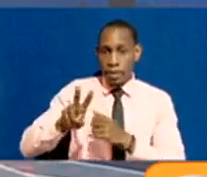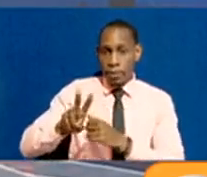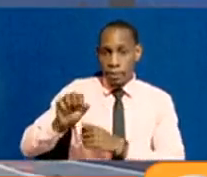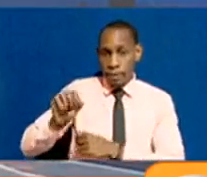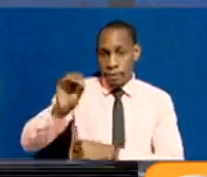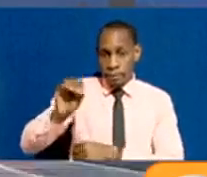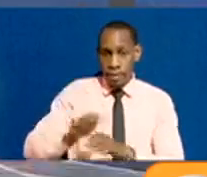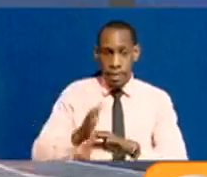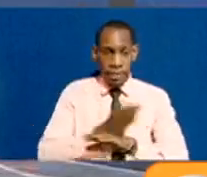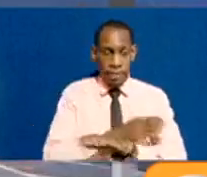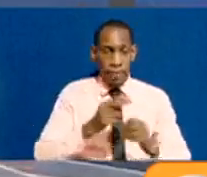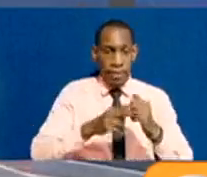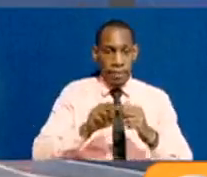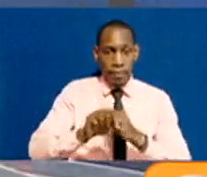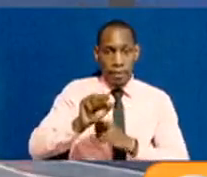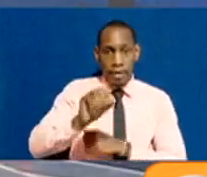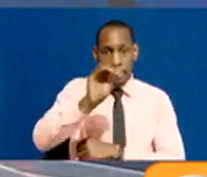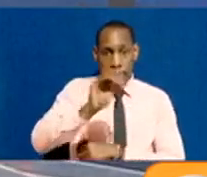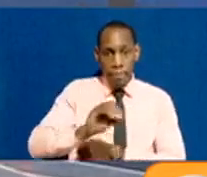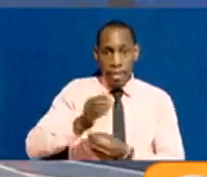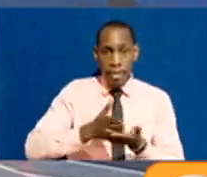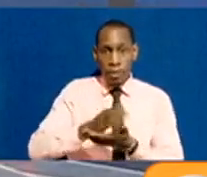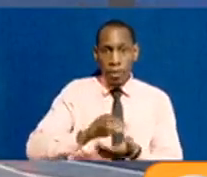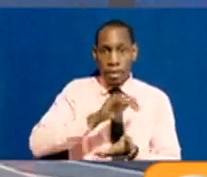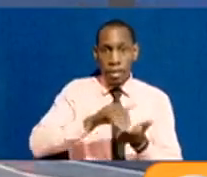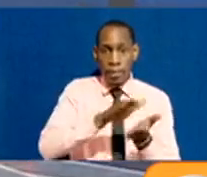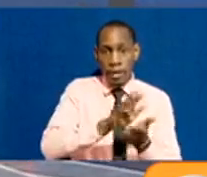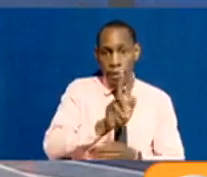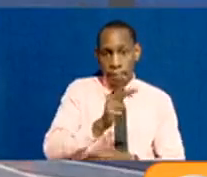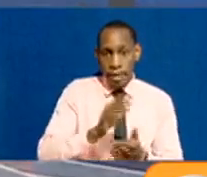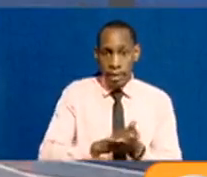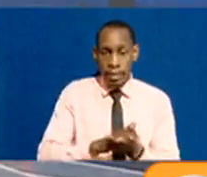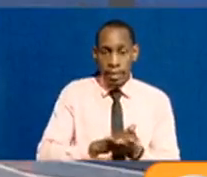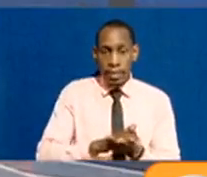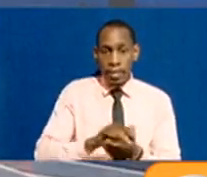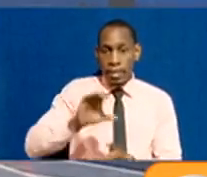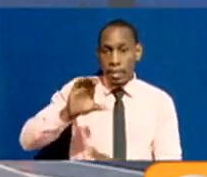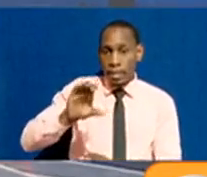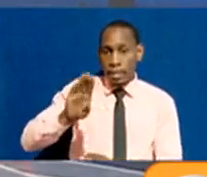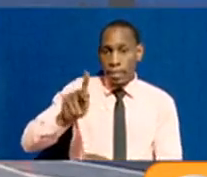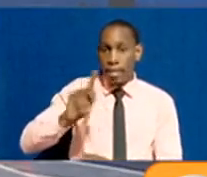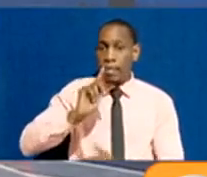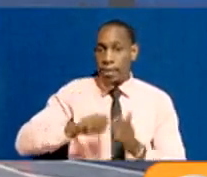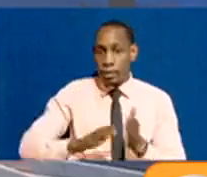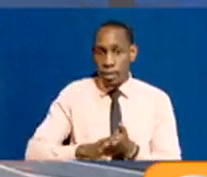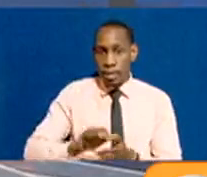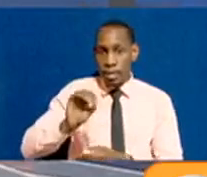8.25% from 7.5% by the CBK. The Central Bank of Kenya says the